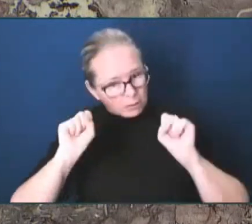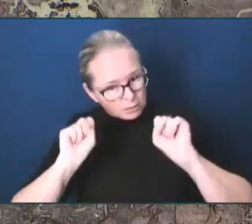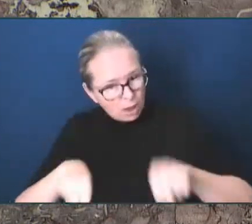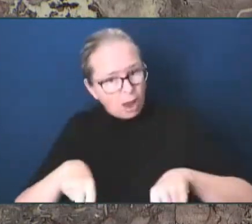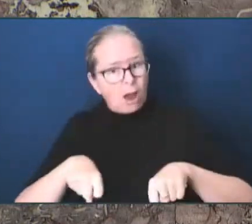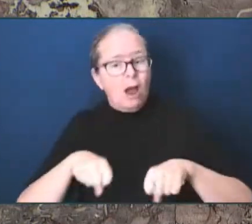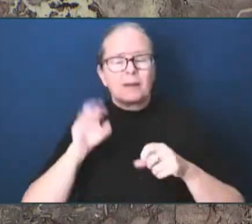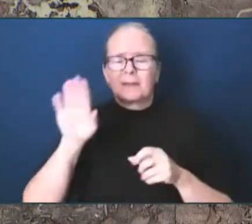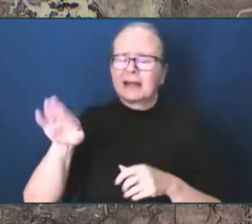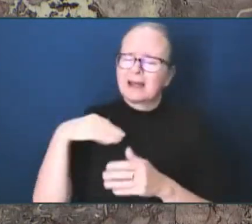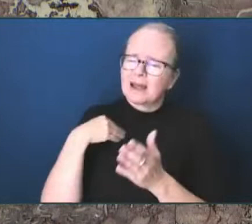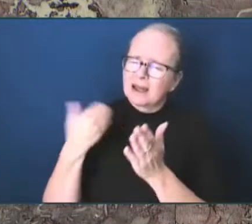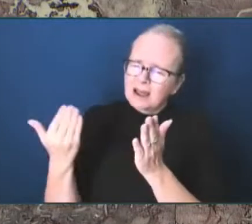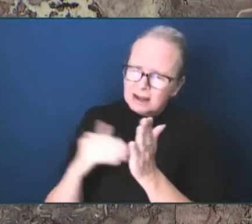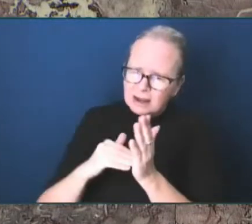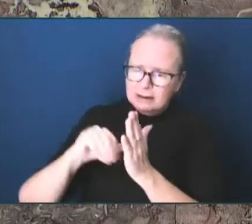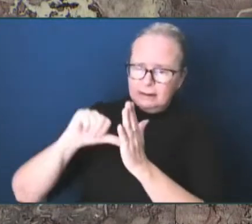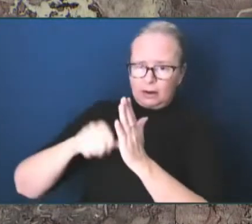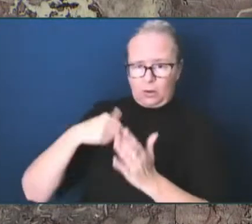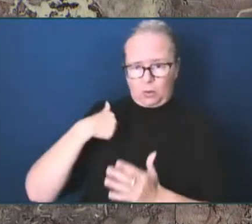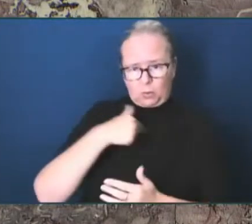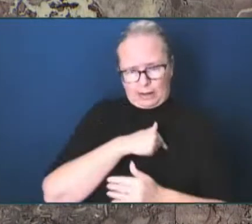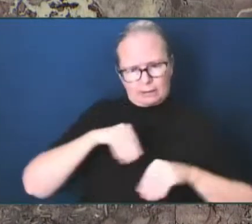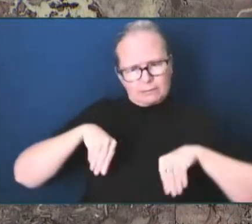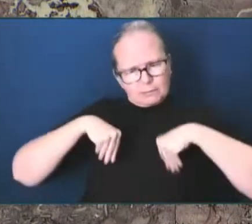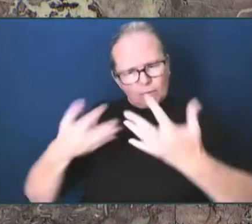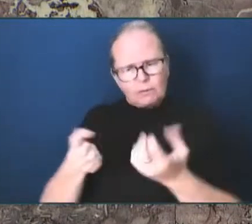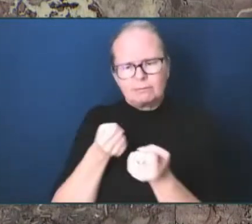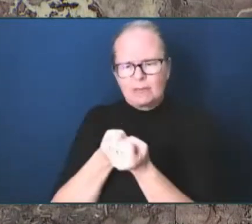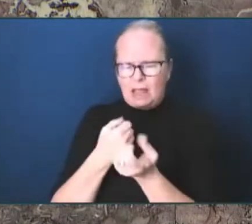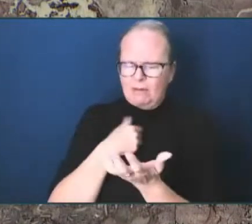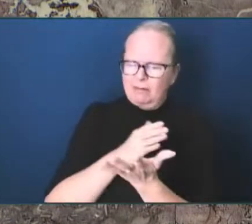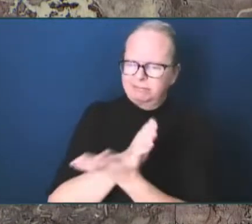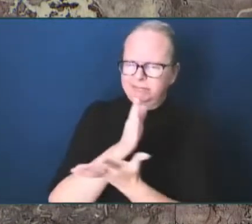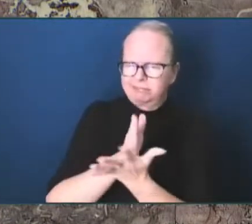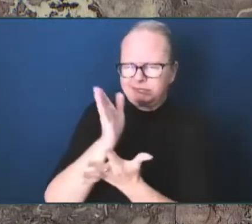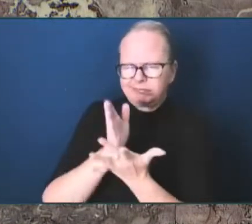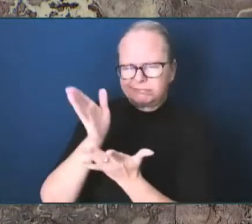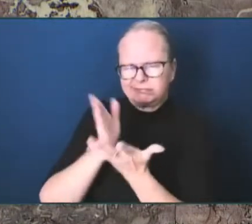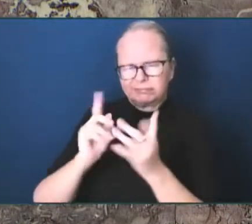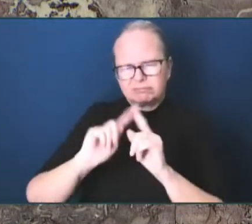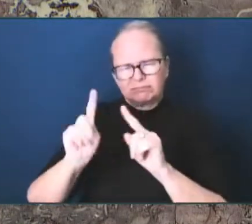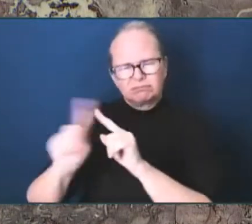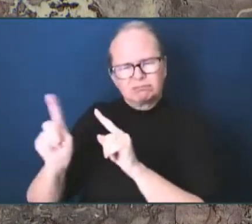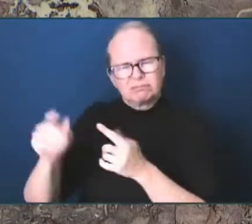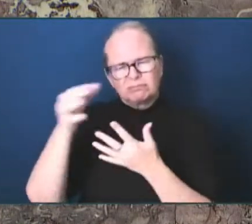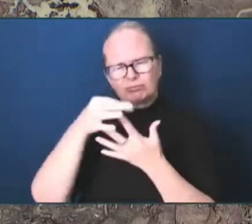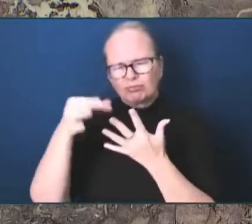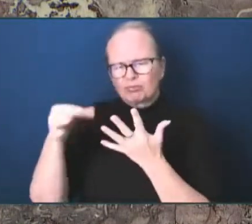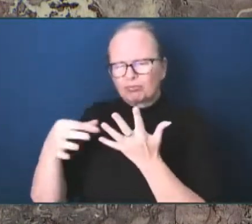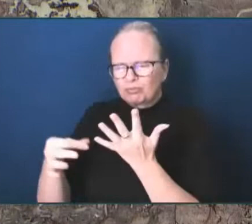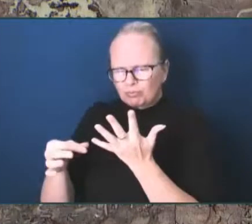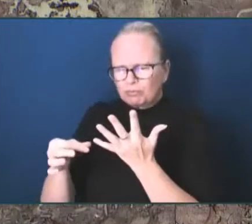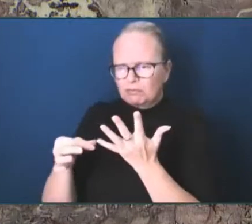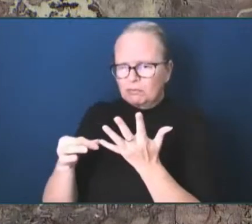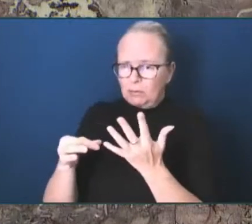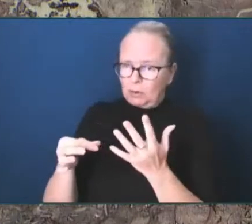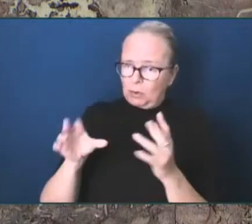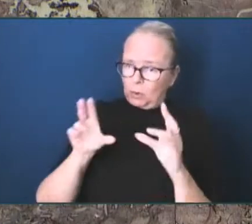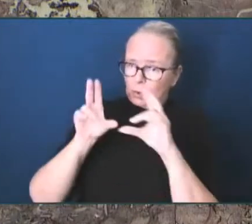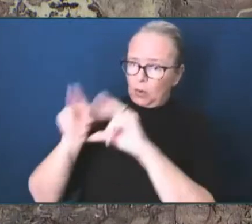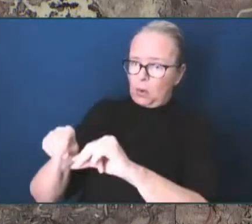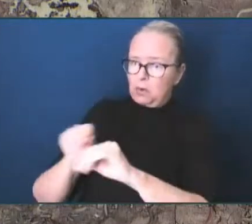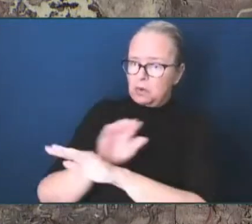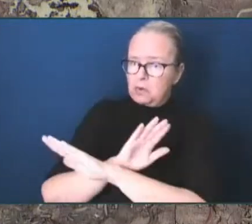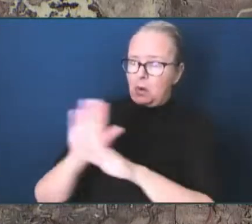continuum of supports. No options have been closed in relation to CAR programs, where there is a specific ride-along